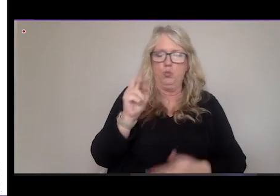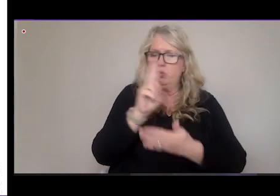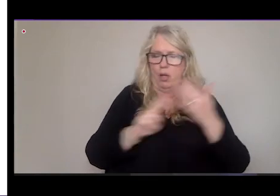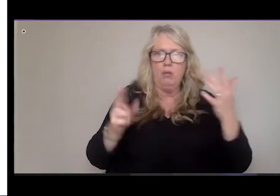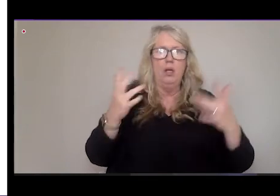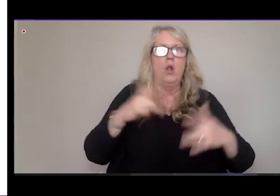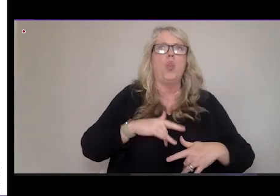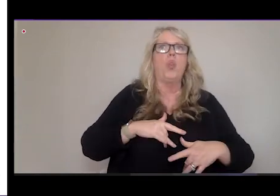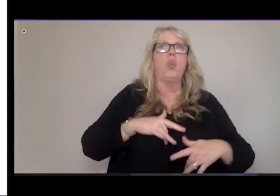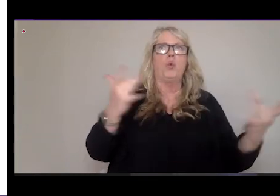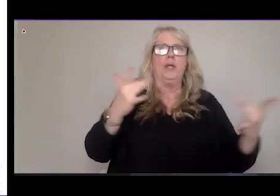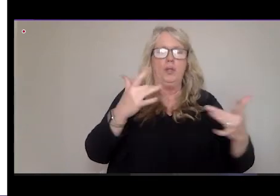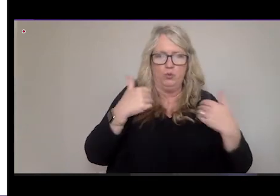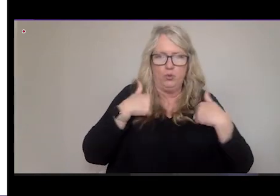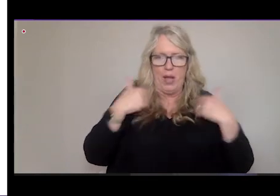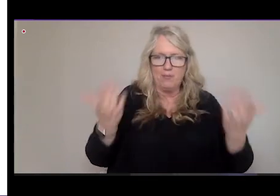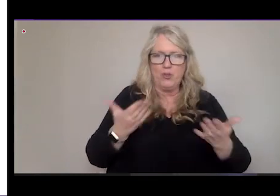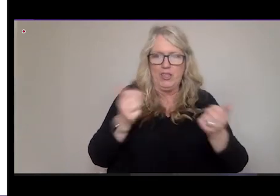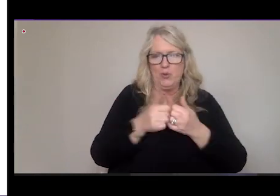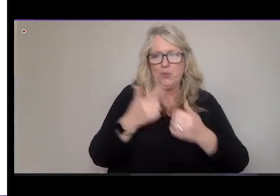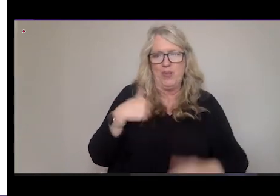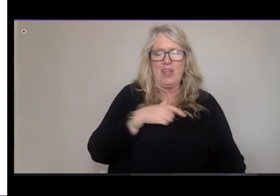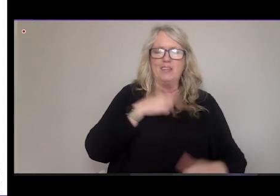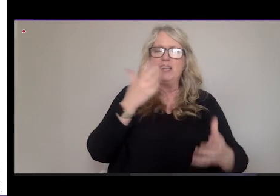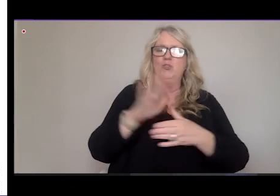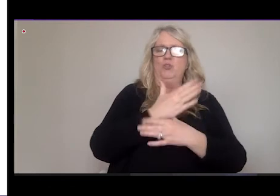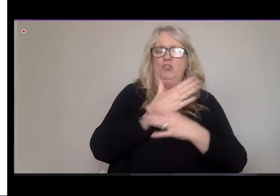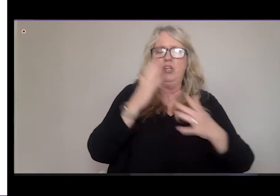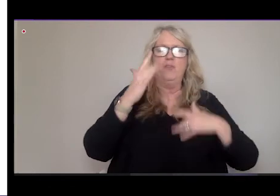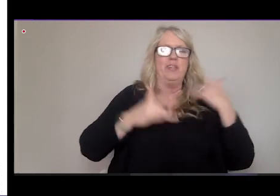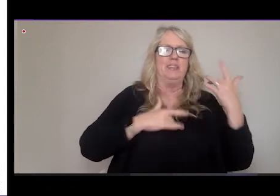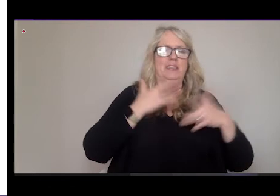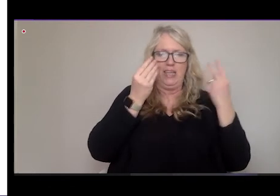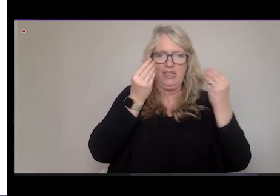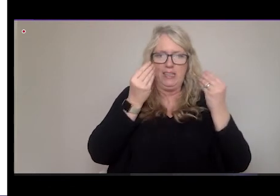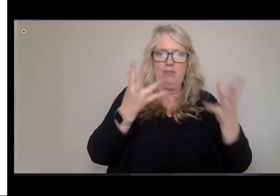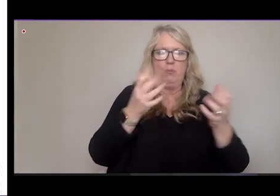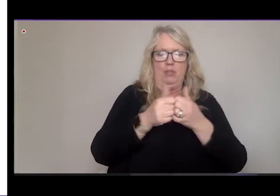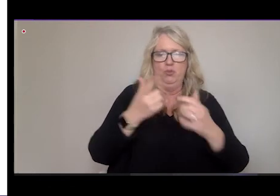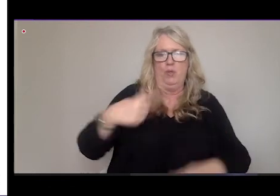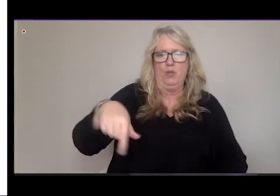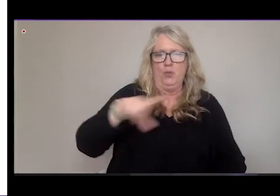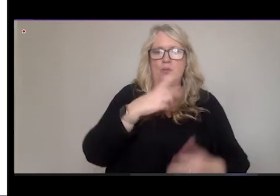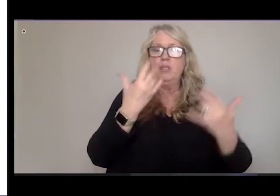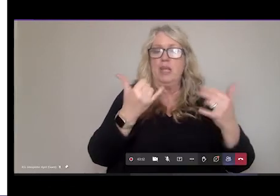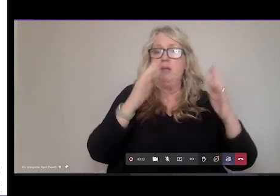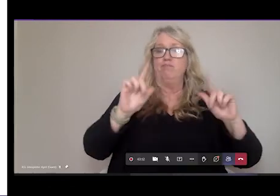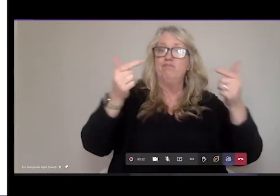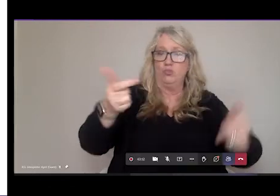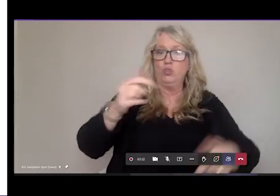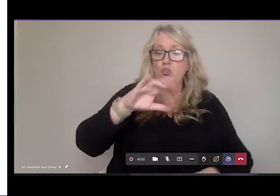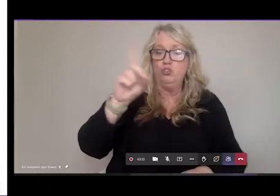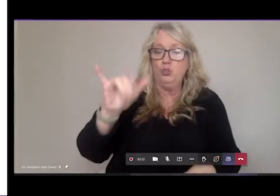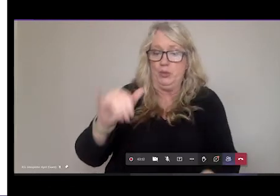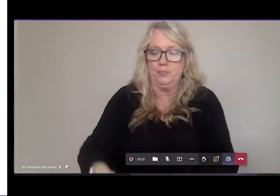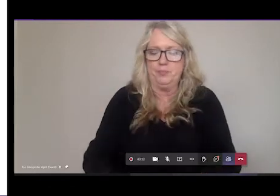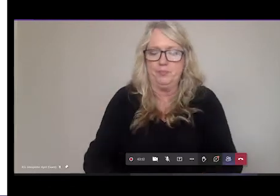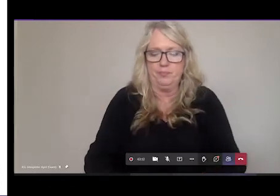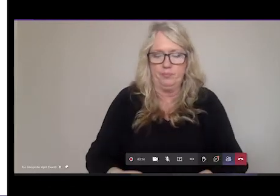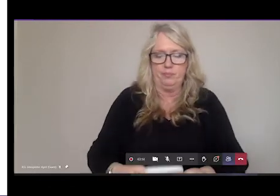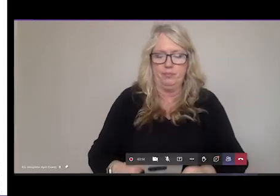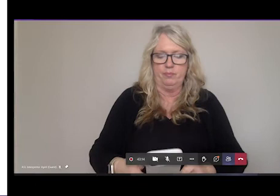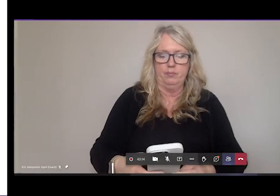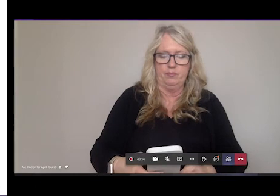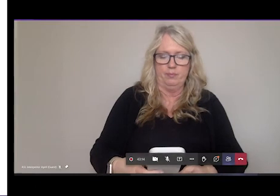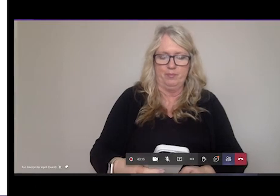from Syracuse University. We're so thrilled to have Judy here with us and to share this exciting information for you. So I will now turn the program over to